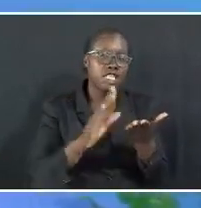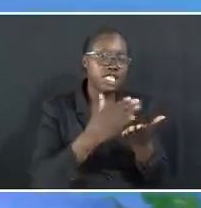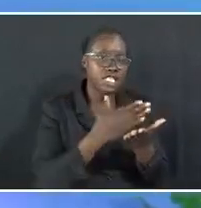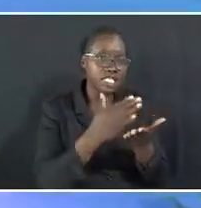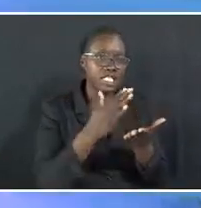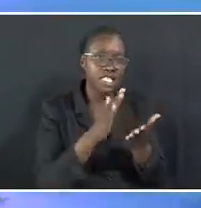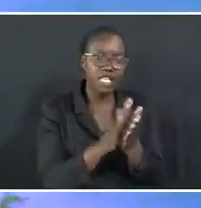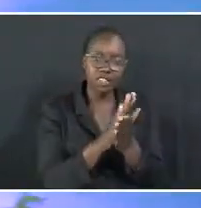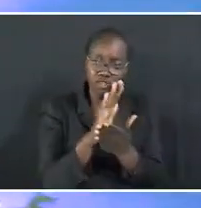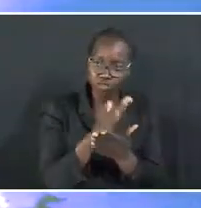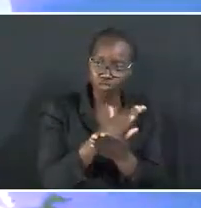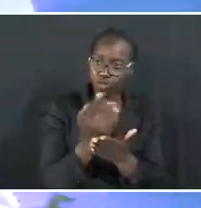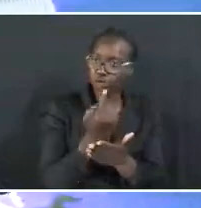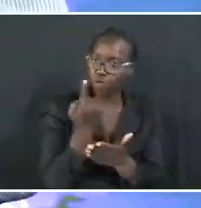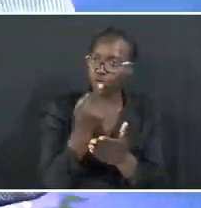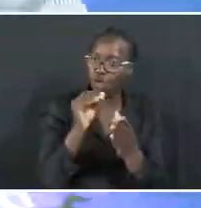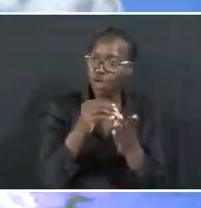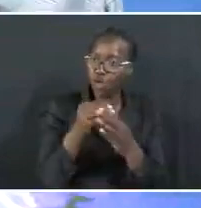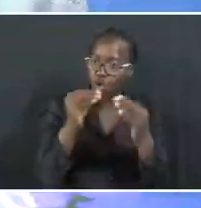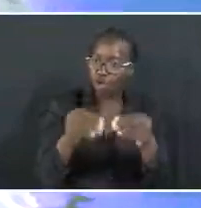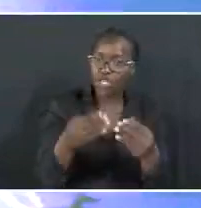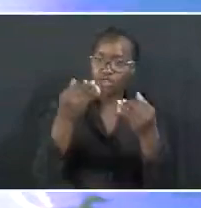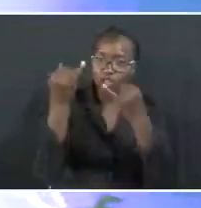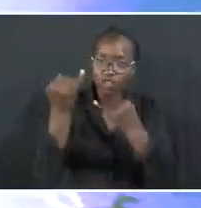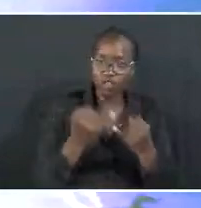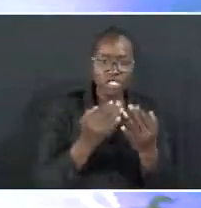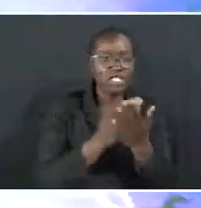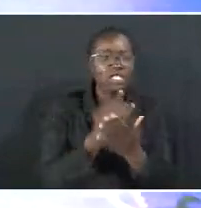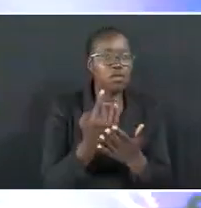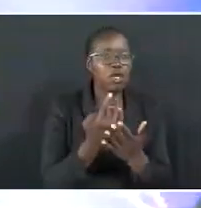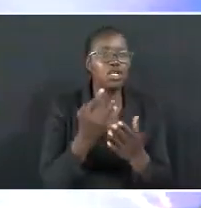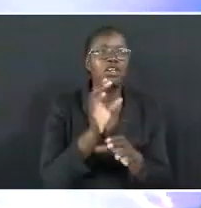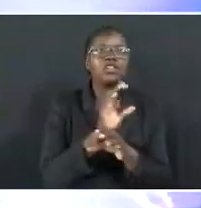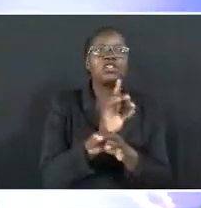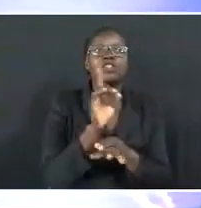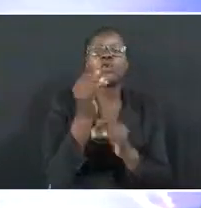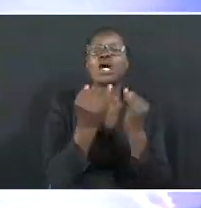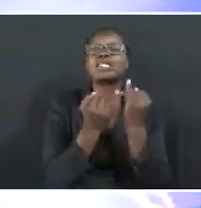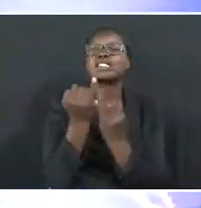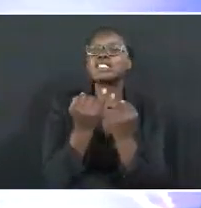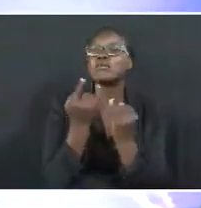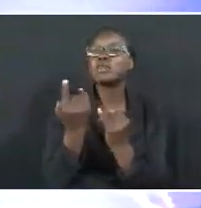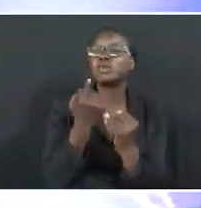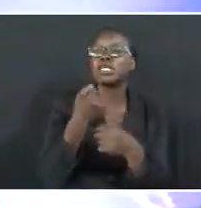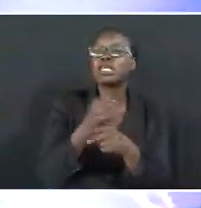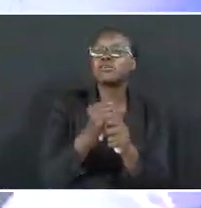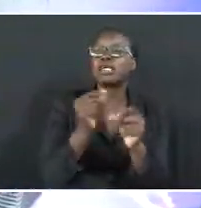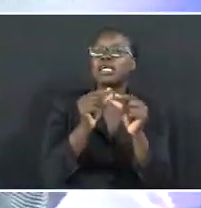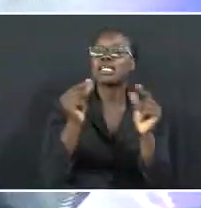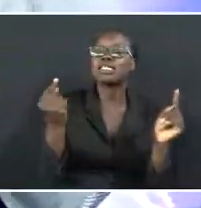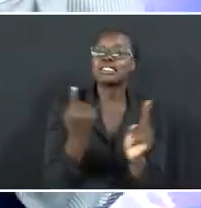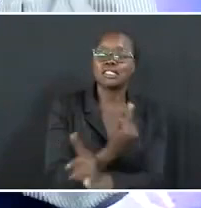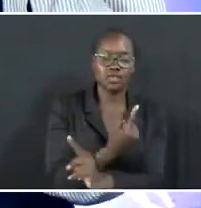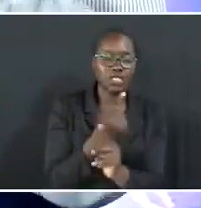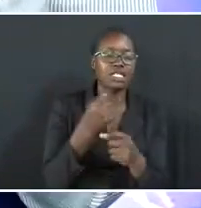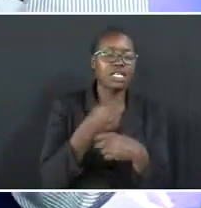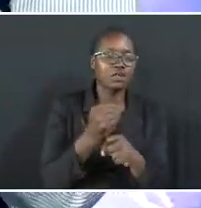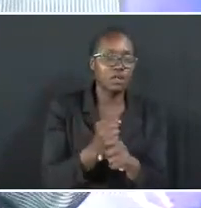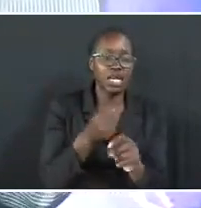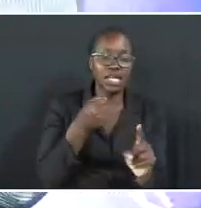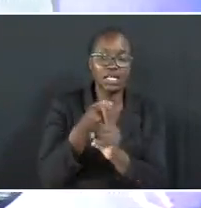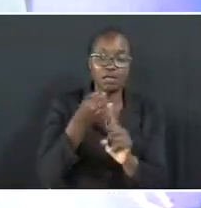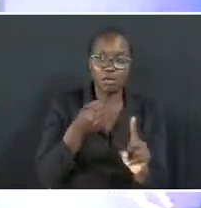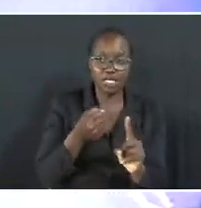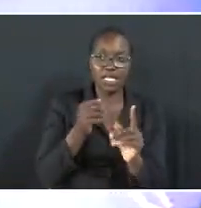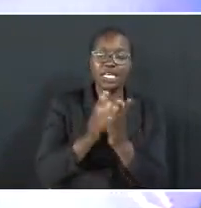that one hymn, or inviting someone to church on that one Sabbath can make a great difference, can make an